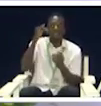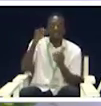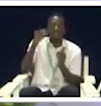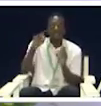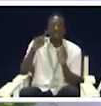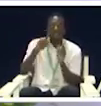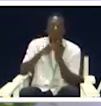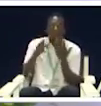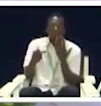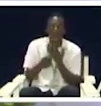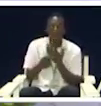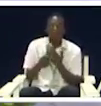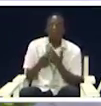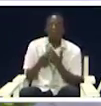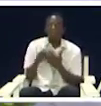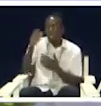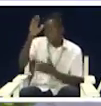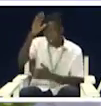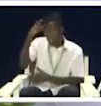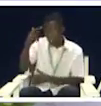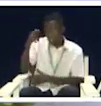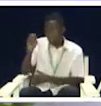said,